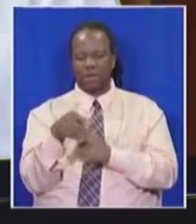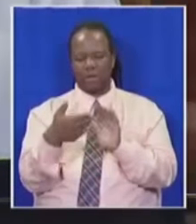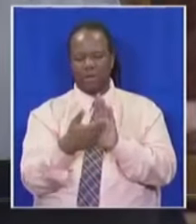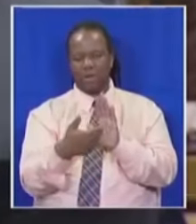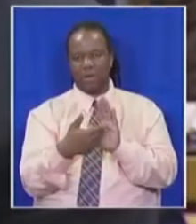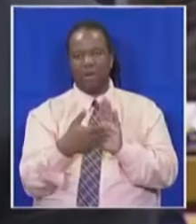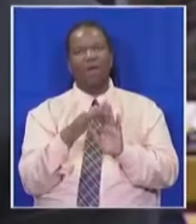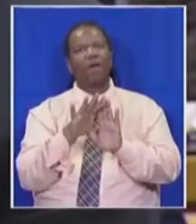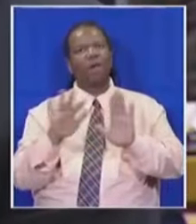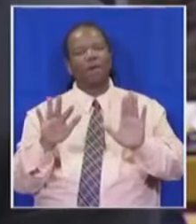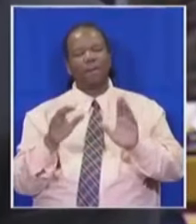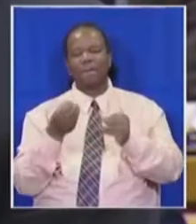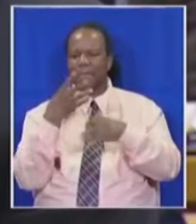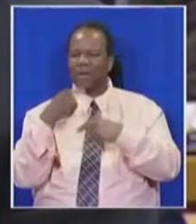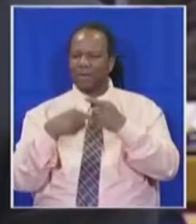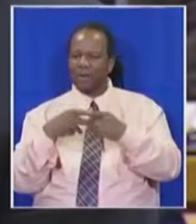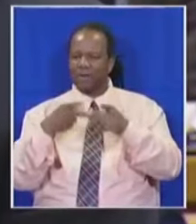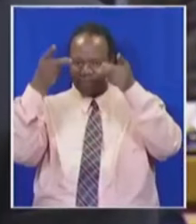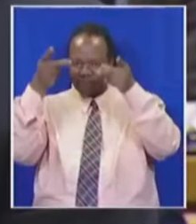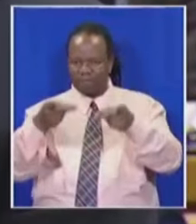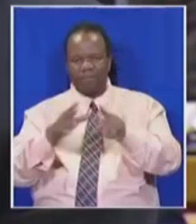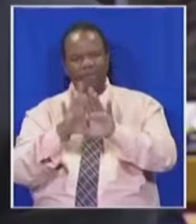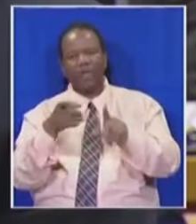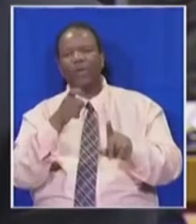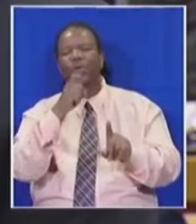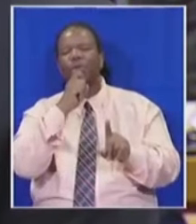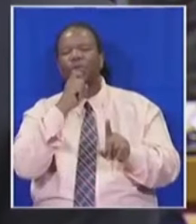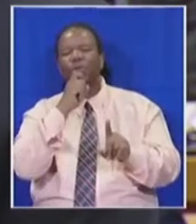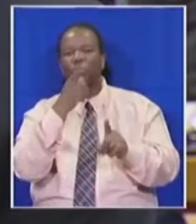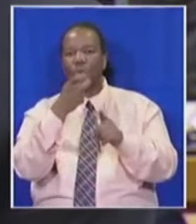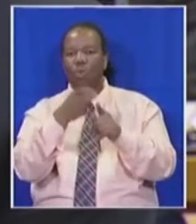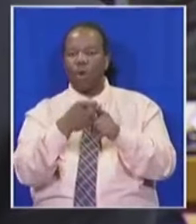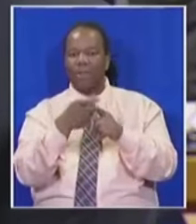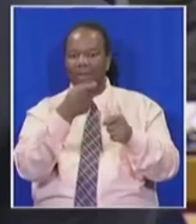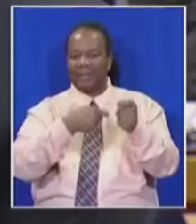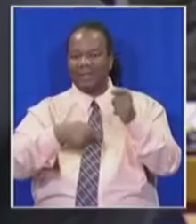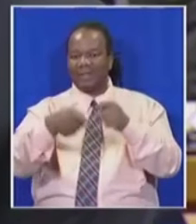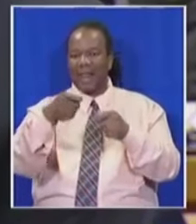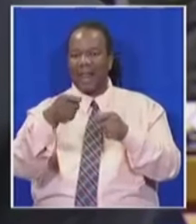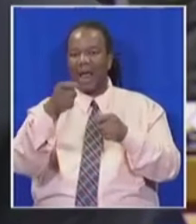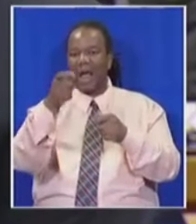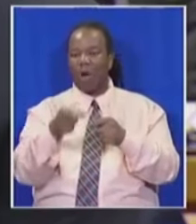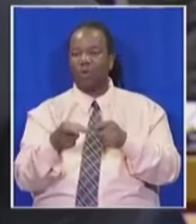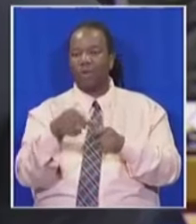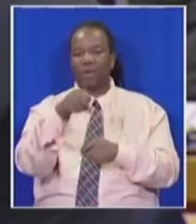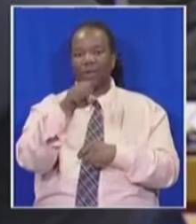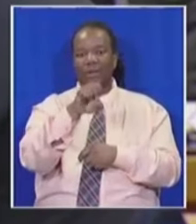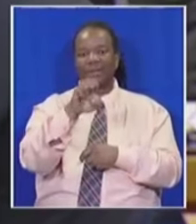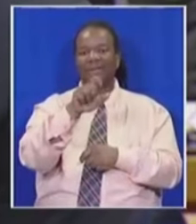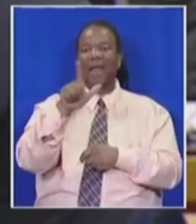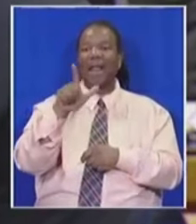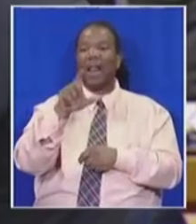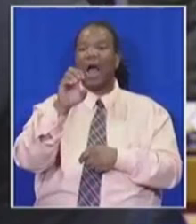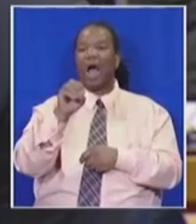been made several times in the House that sellout is not regarded as parliamentary. Now, last year, the Honourable Robinson got chucked out for